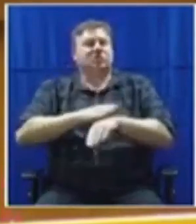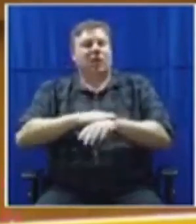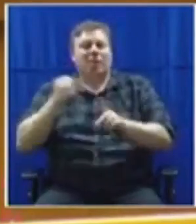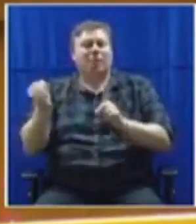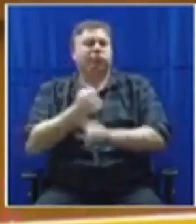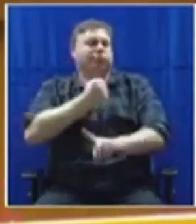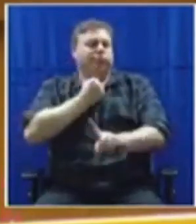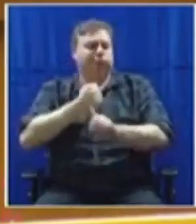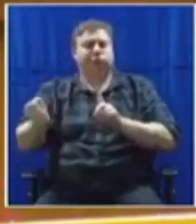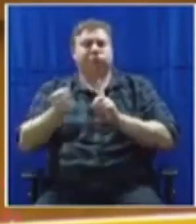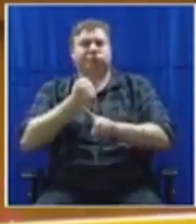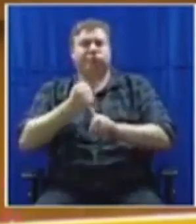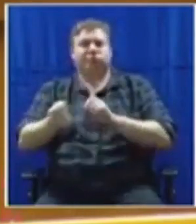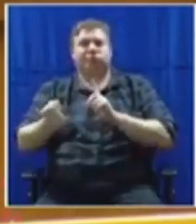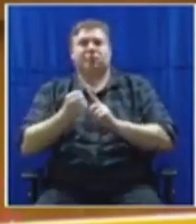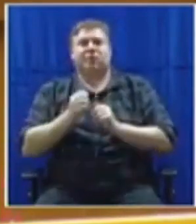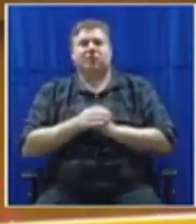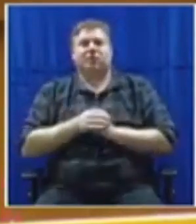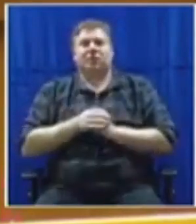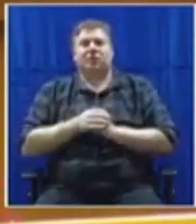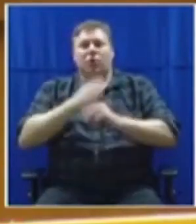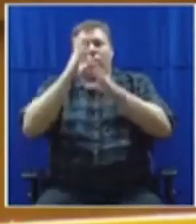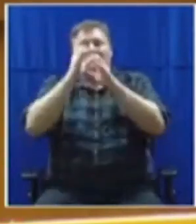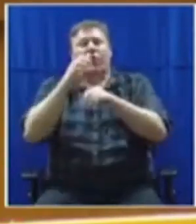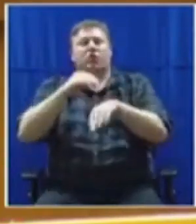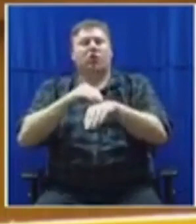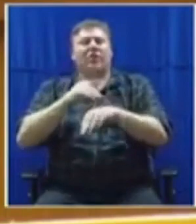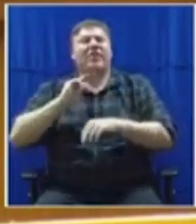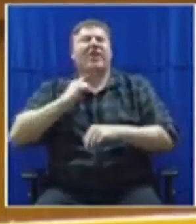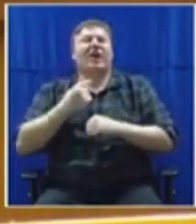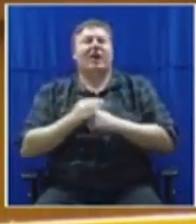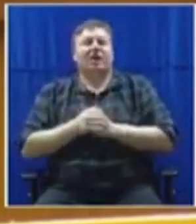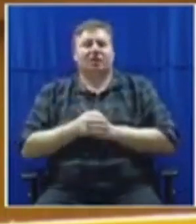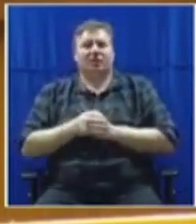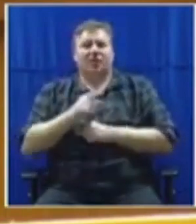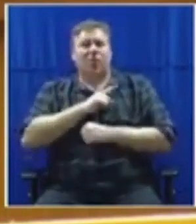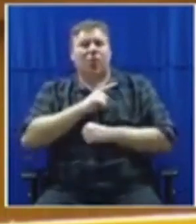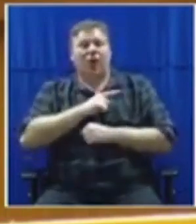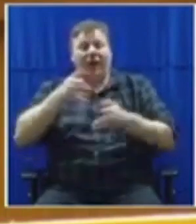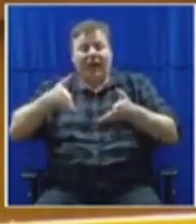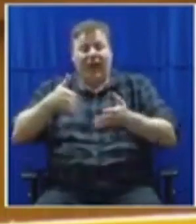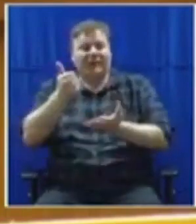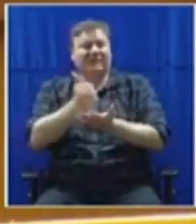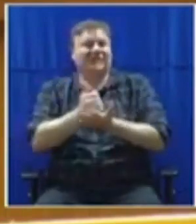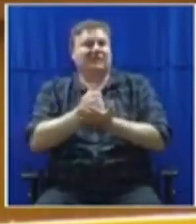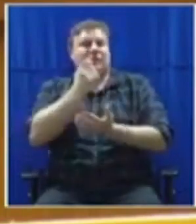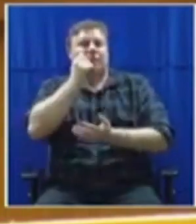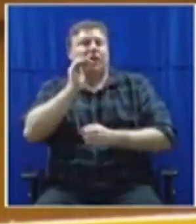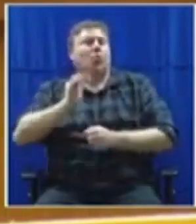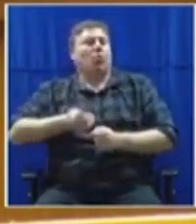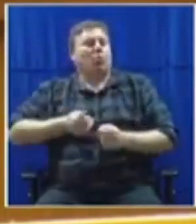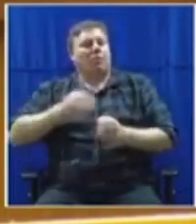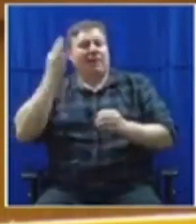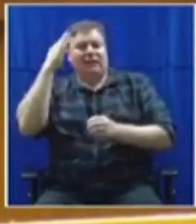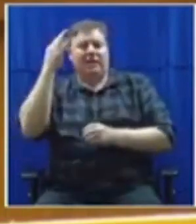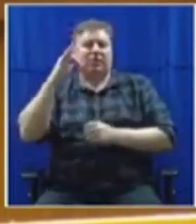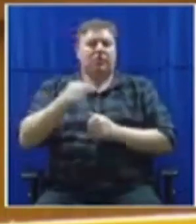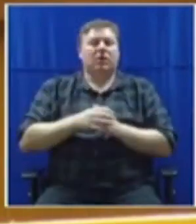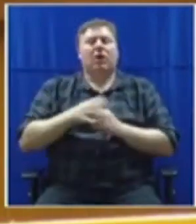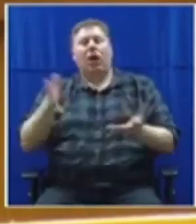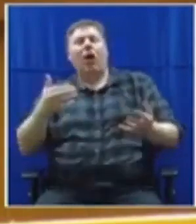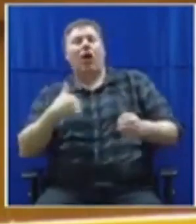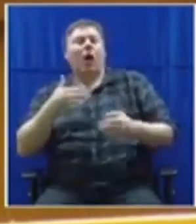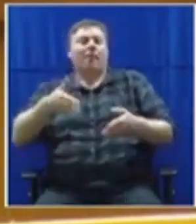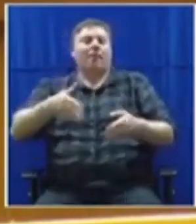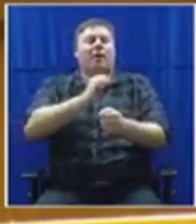we focus on the right, because here sit men and women who claim to be in government, who claims to be